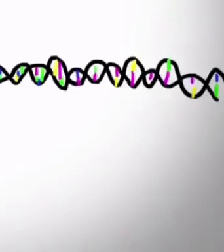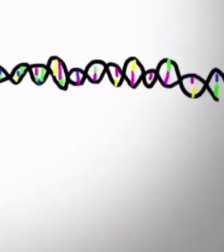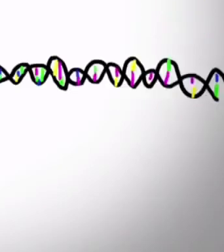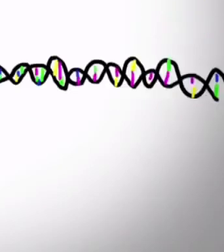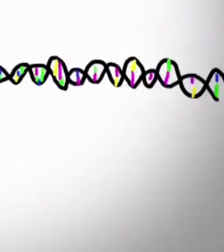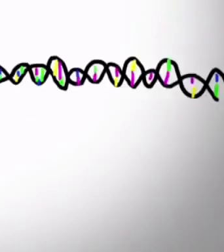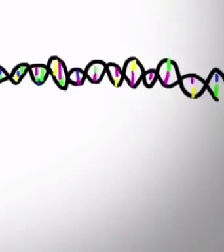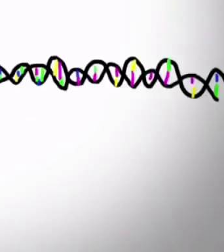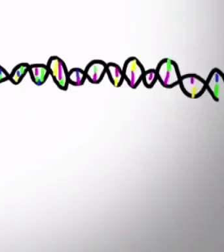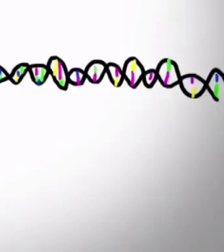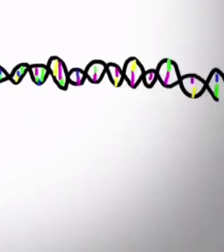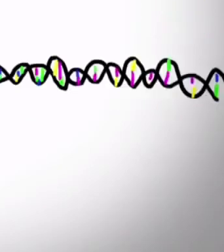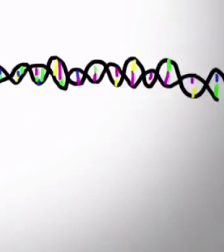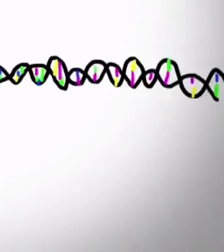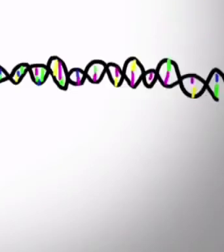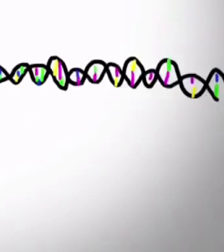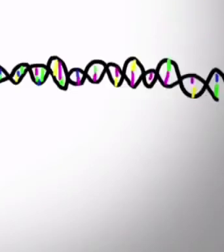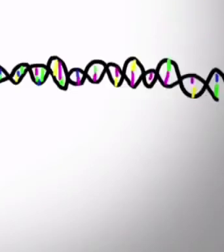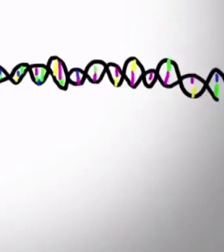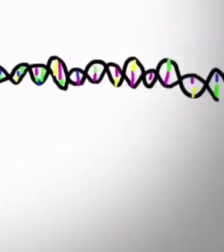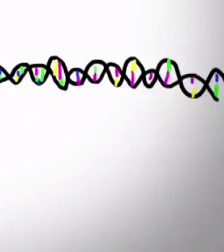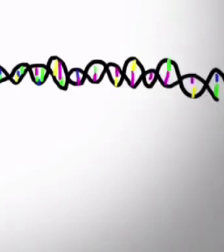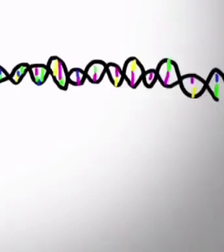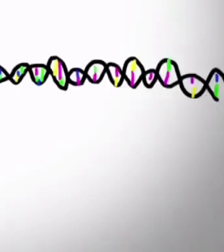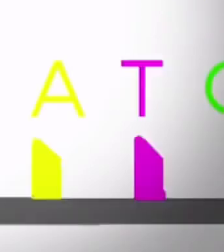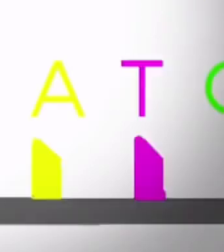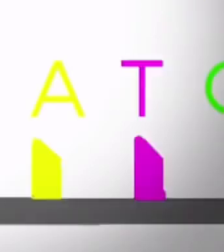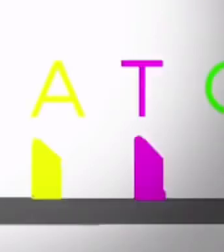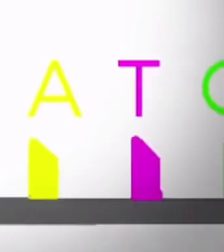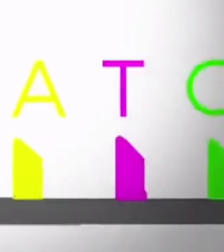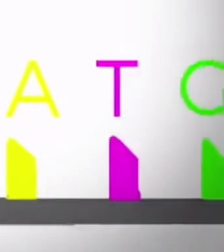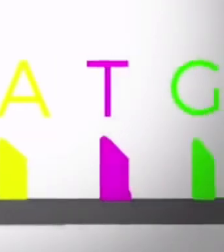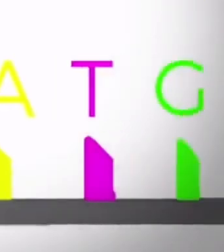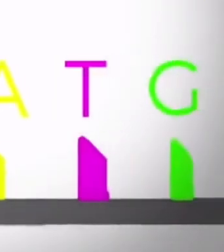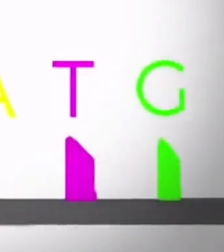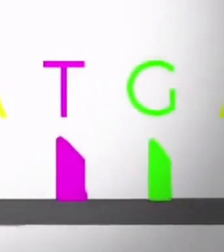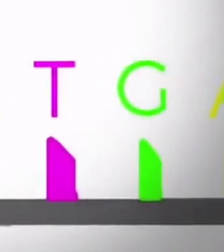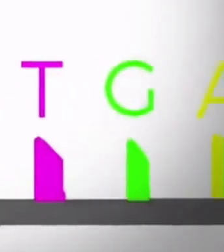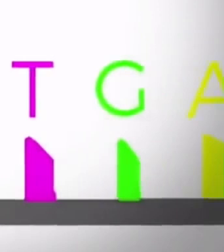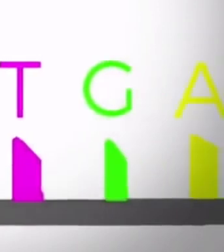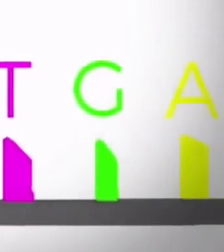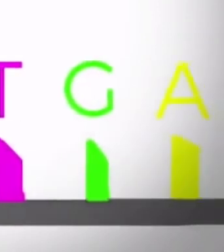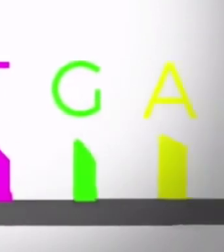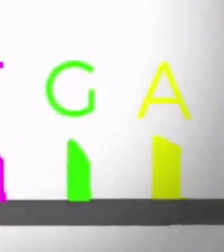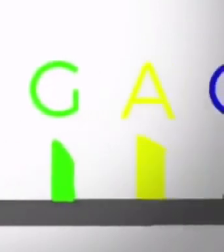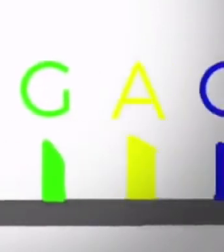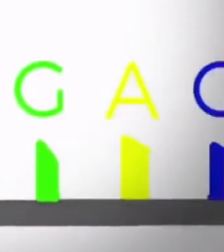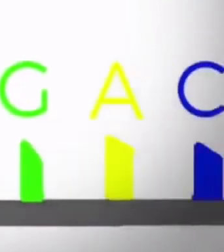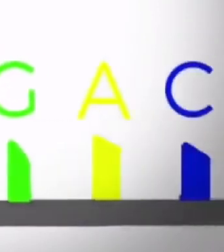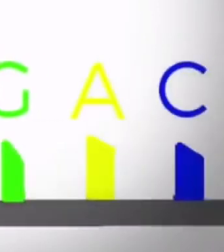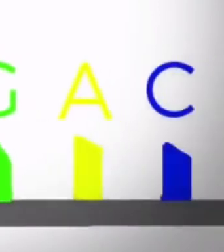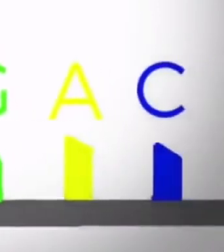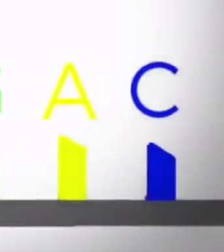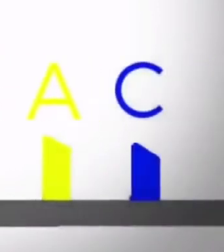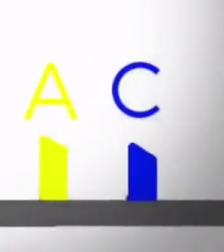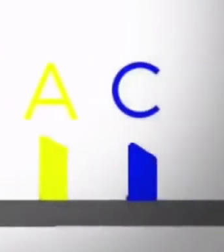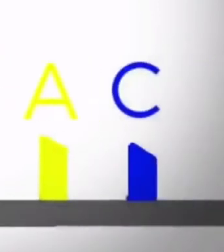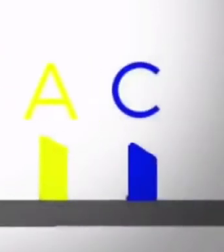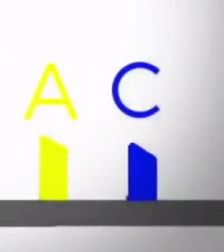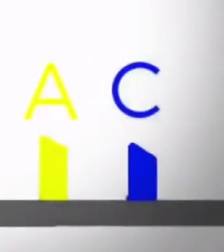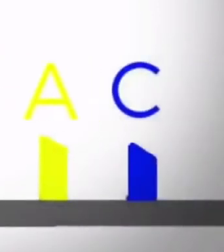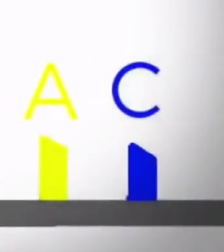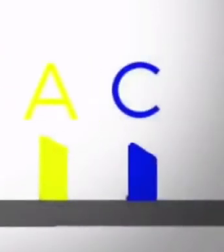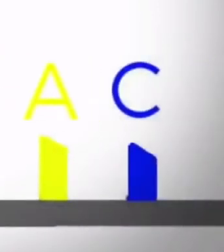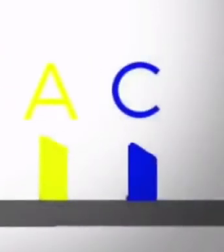C. A stretch of the DNA is called a gene. Your body reads the genes and the letters like a recipe and builds